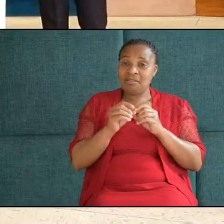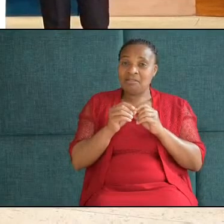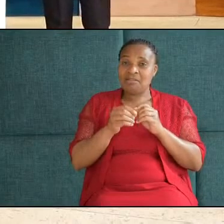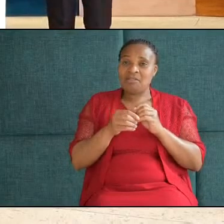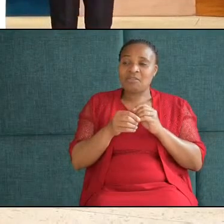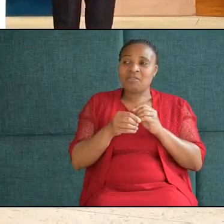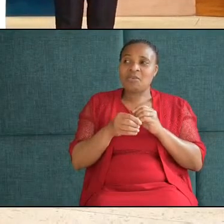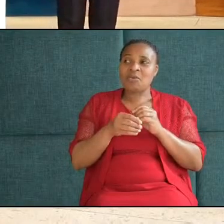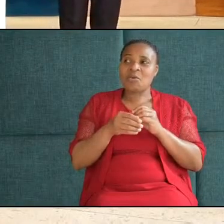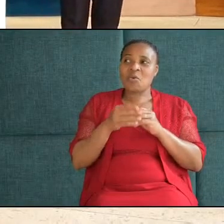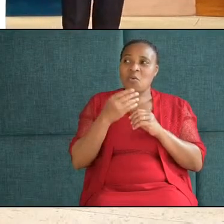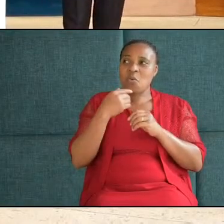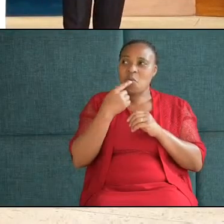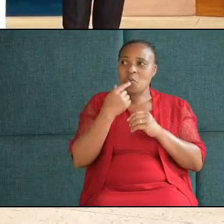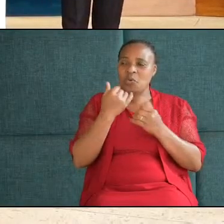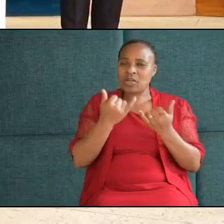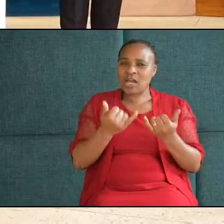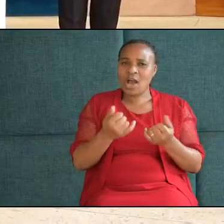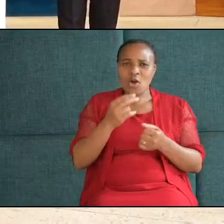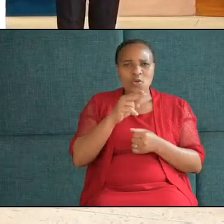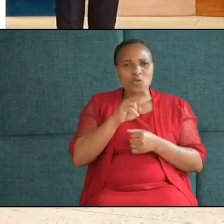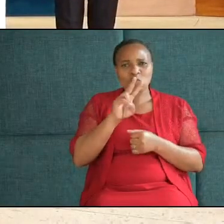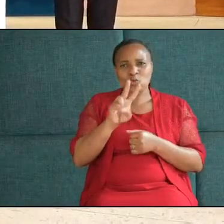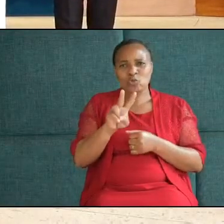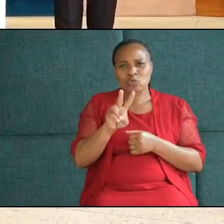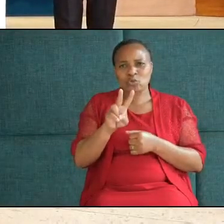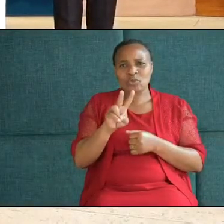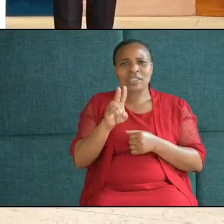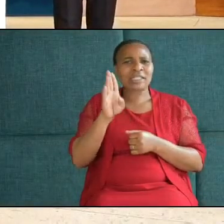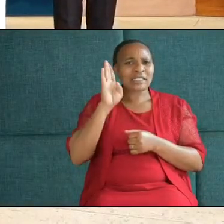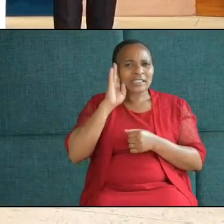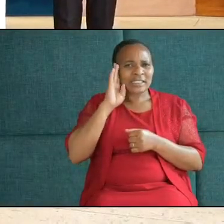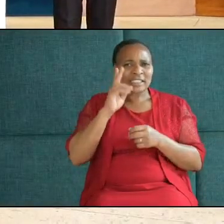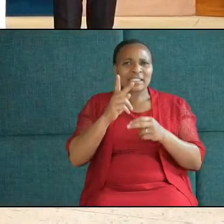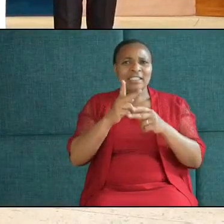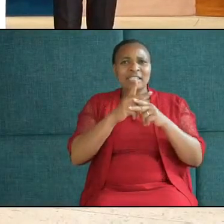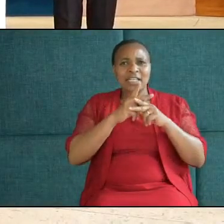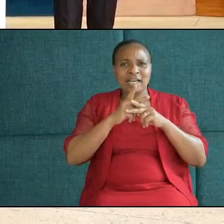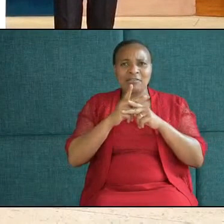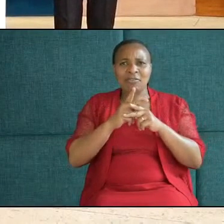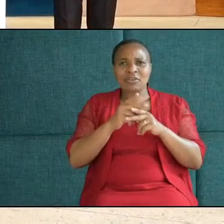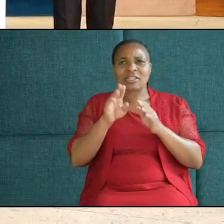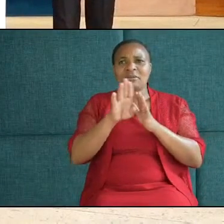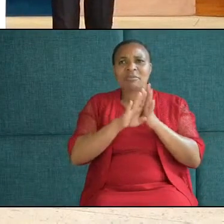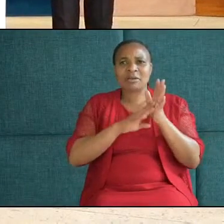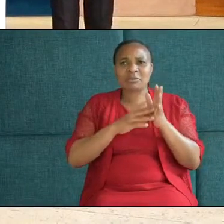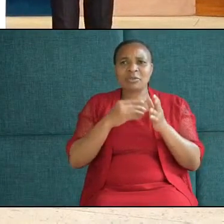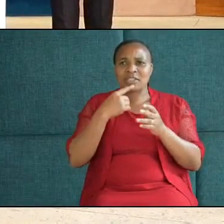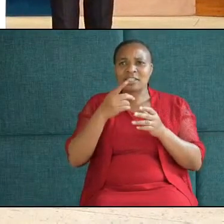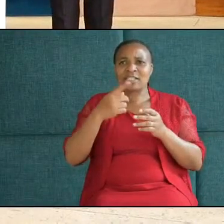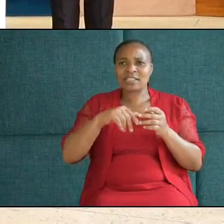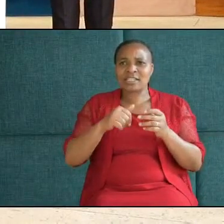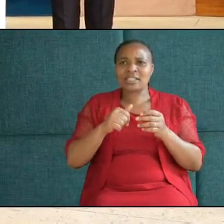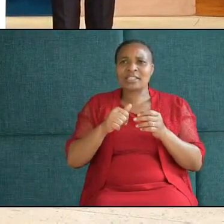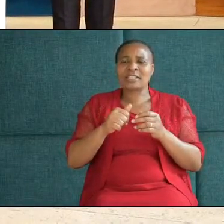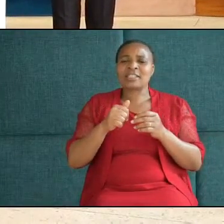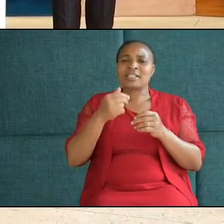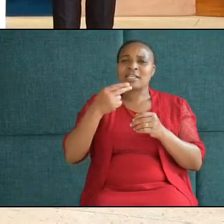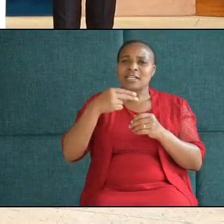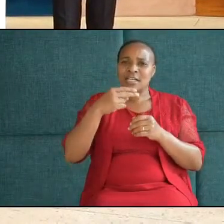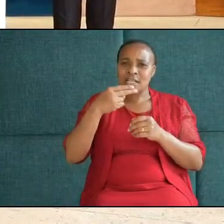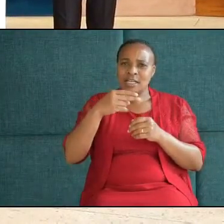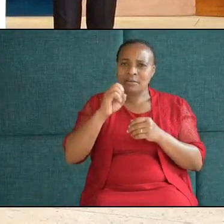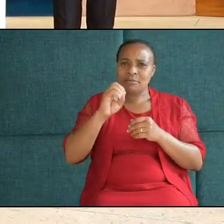God, why? Now you two, listen carefully. The Bible says in Hebrews chapter 4,